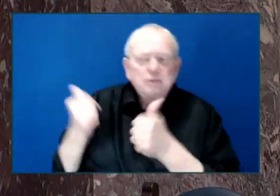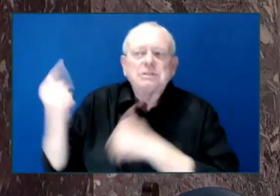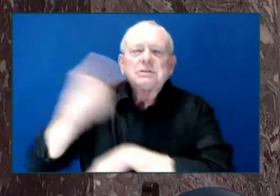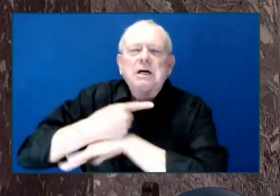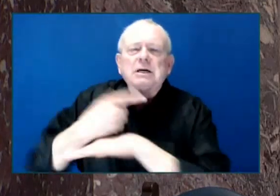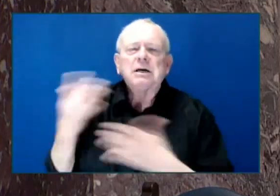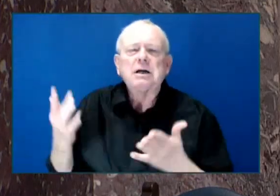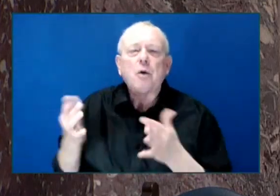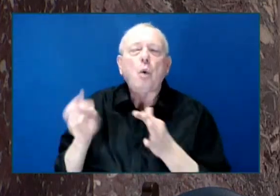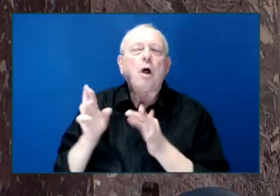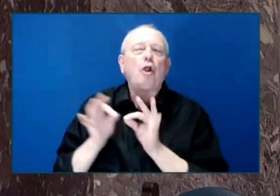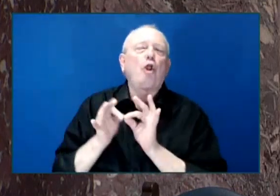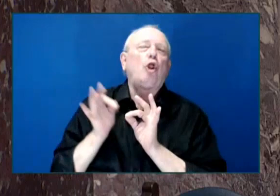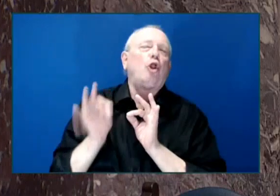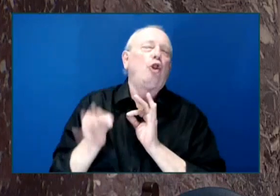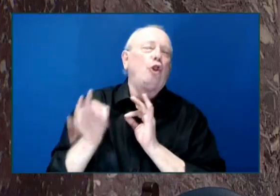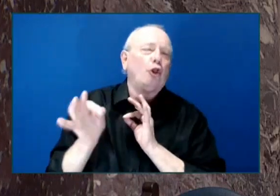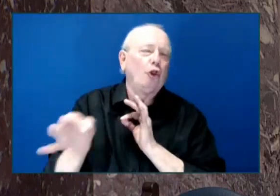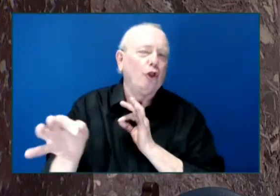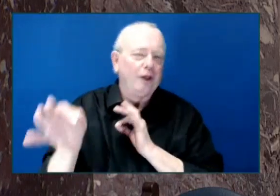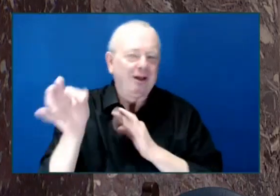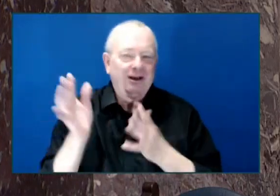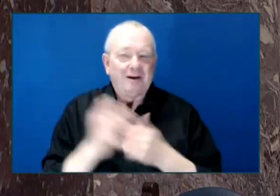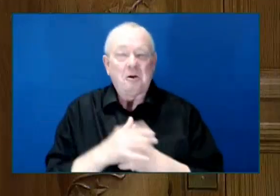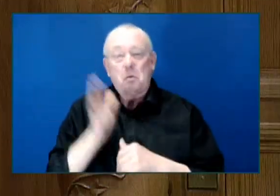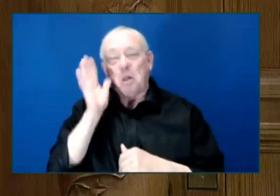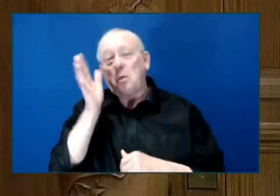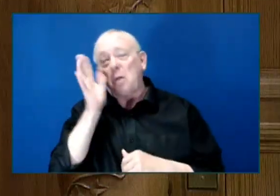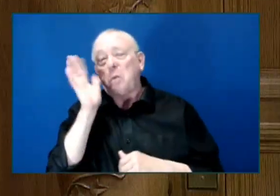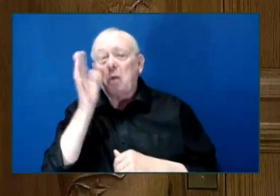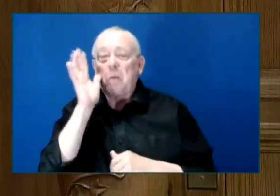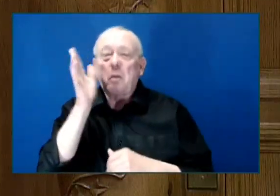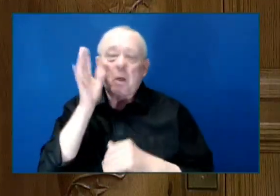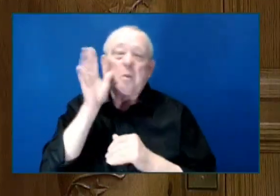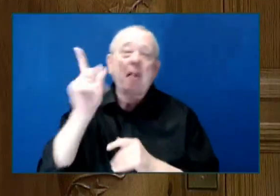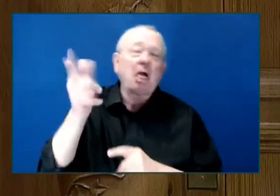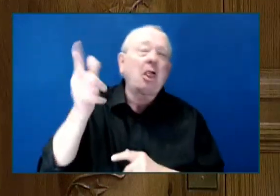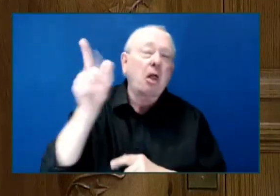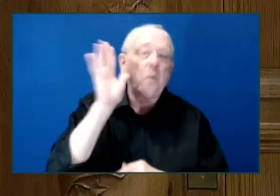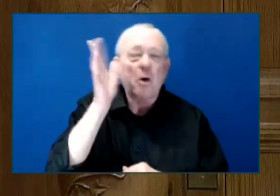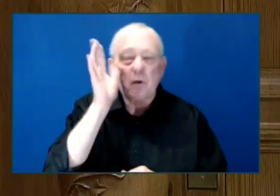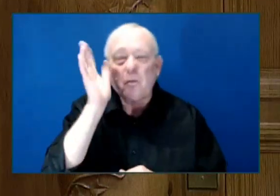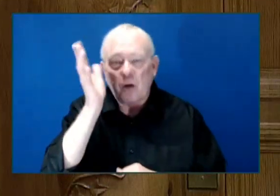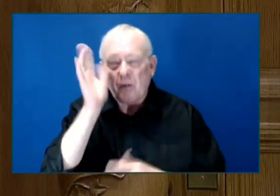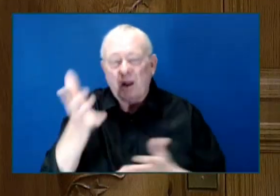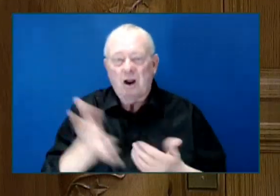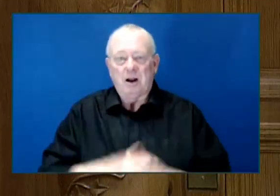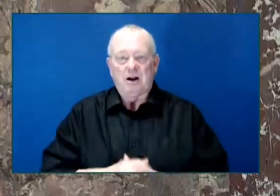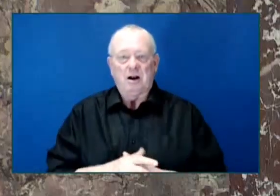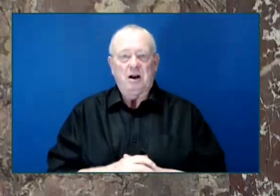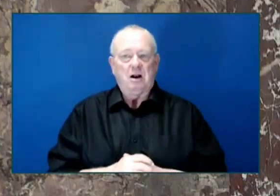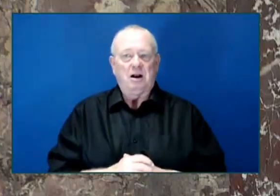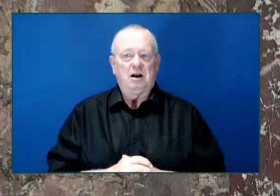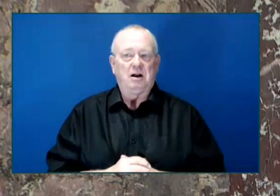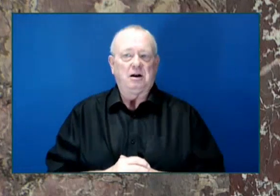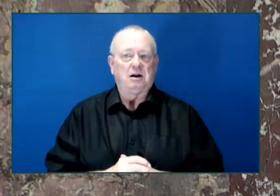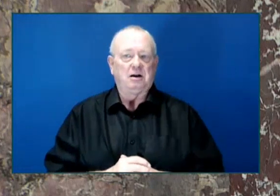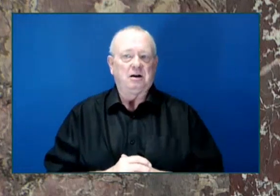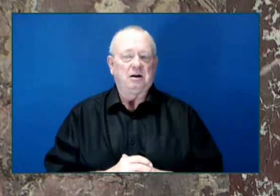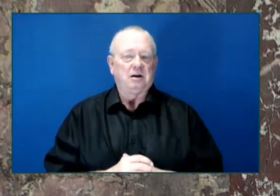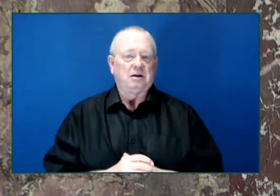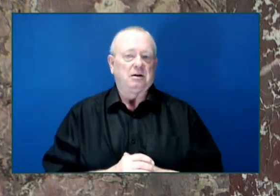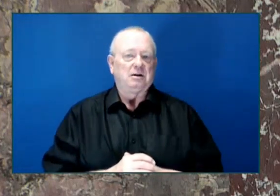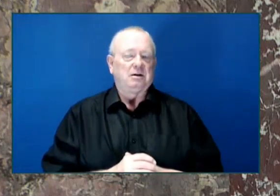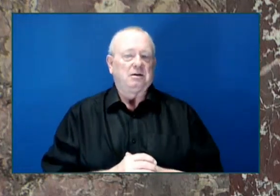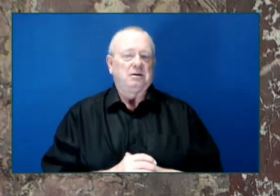House but not till the fall? Premier. Thank you, Honourable Speaker. 2 issues raised by the member in that